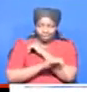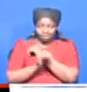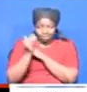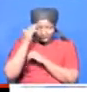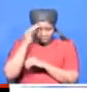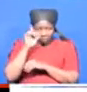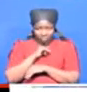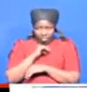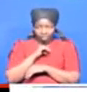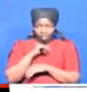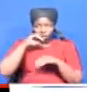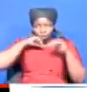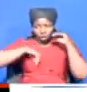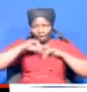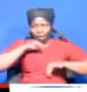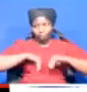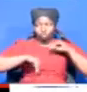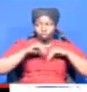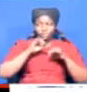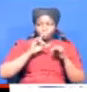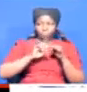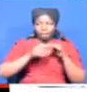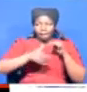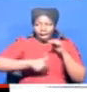shida ya ufisadi, shida ya njaa,